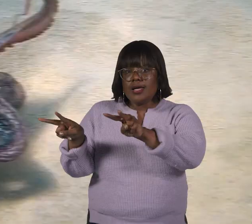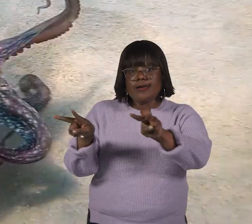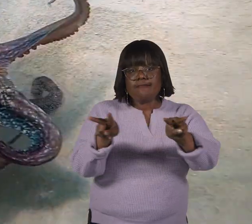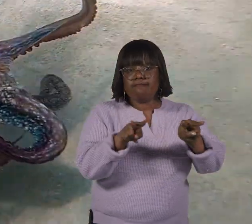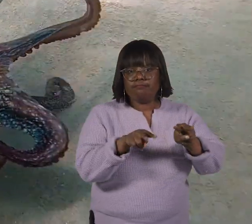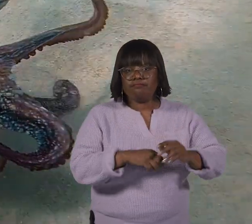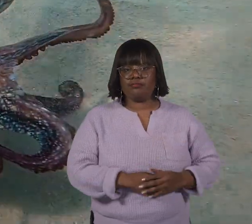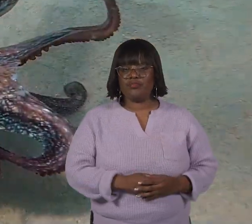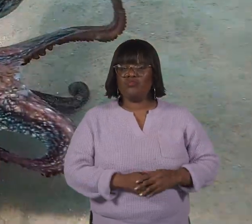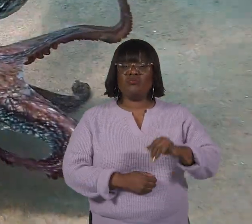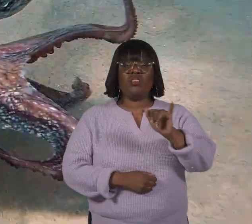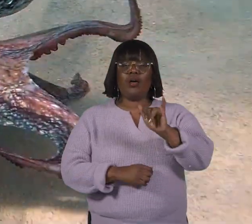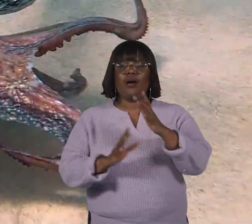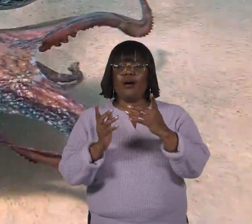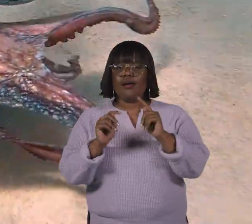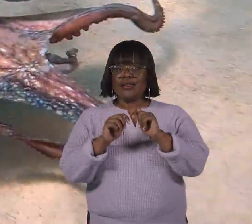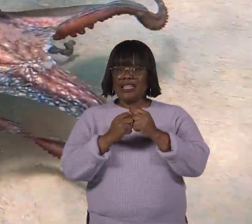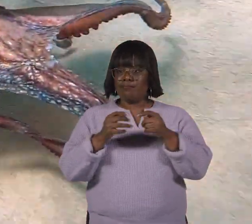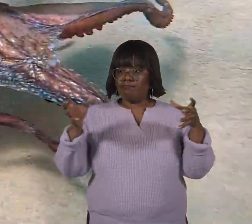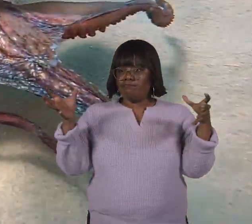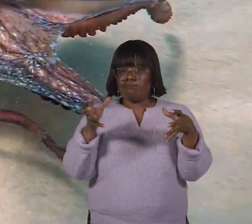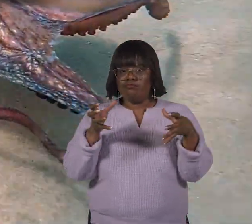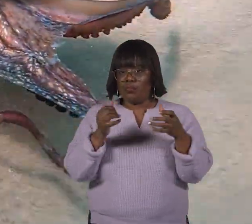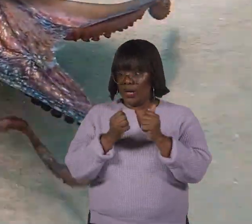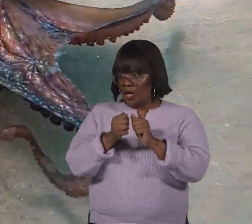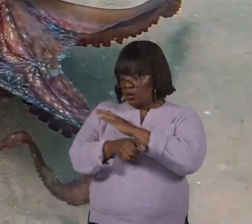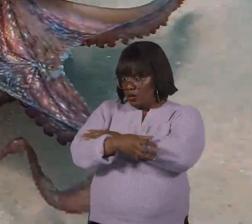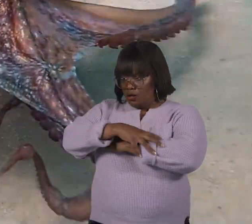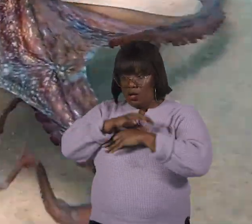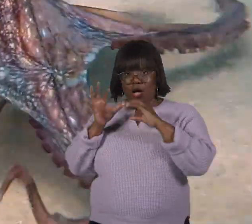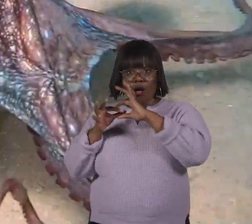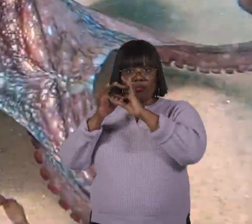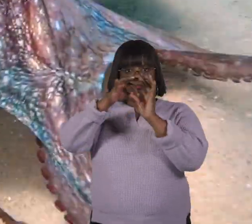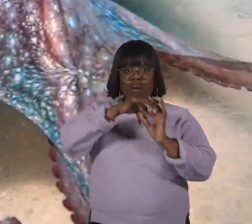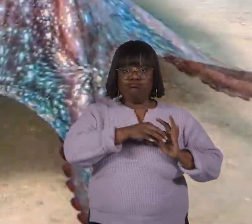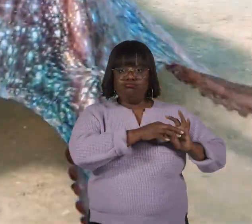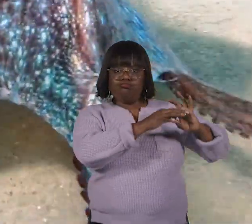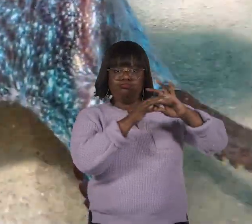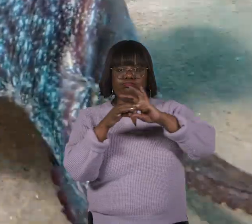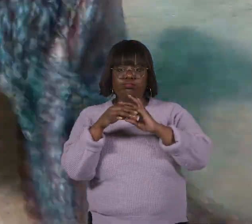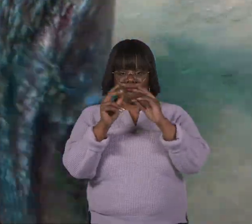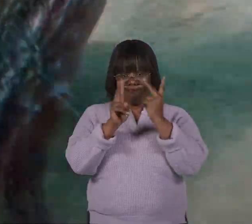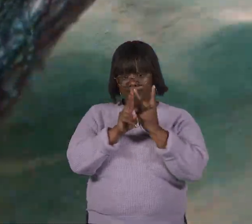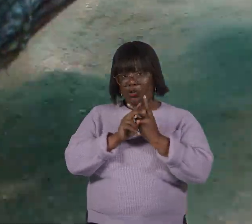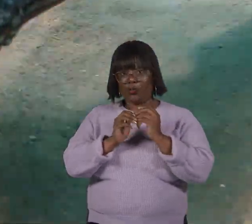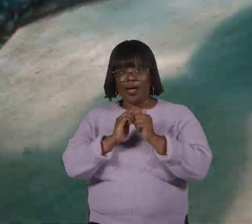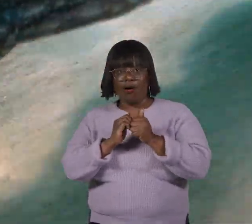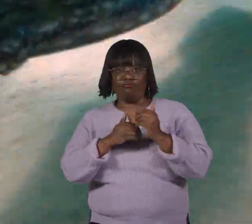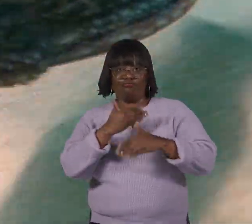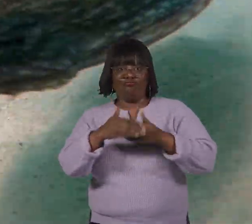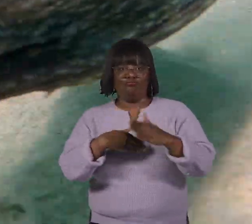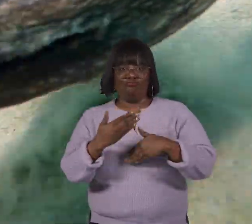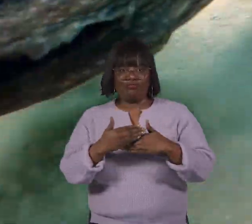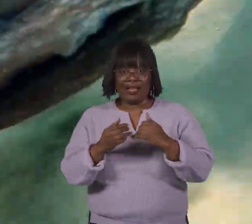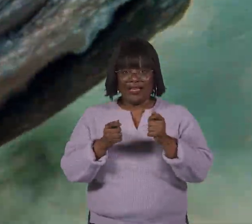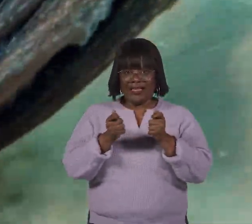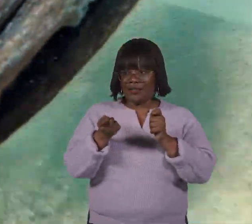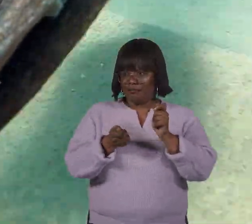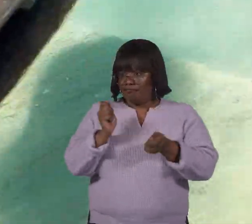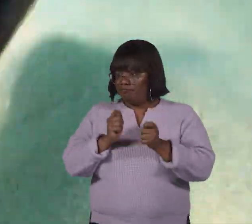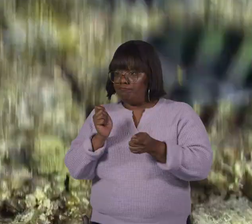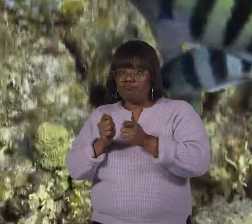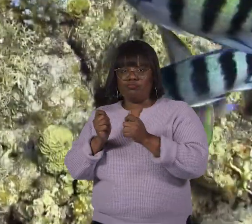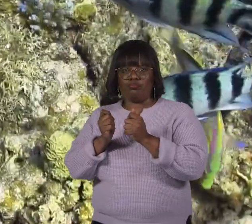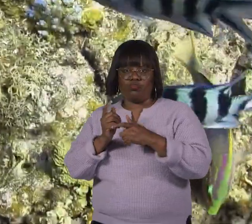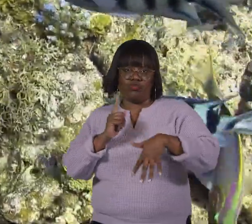It's like having a team of helpers in each arm, making them really good at figuring things out and dealing with the changes around